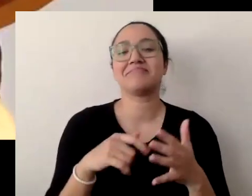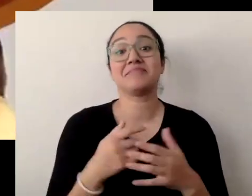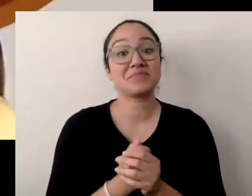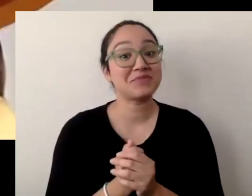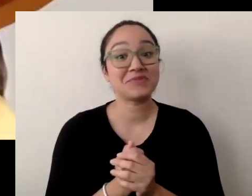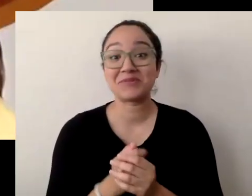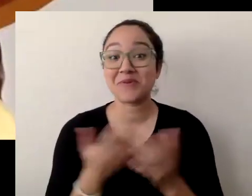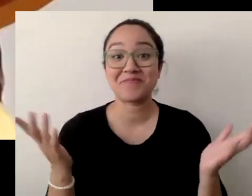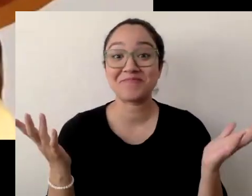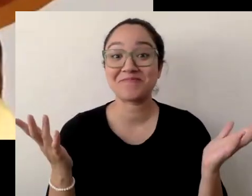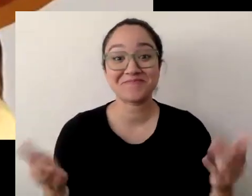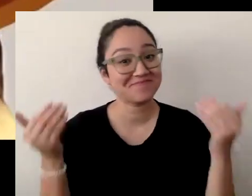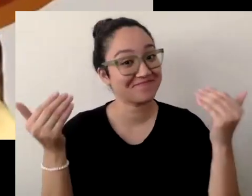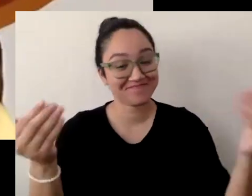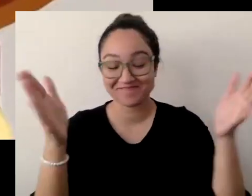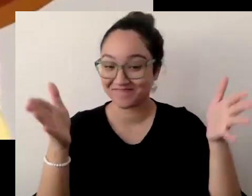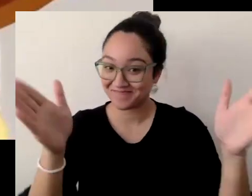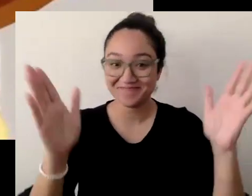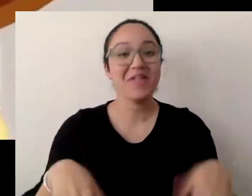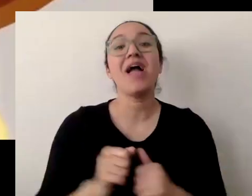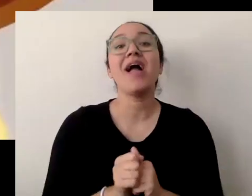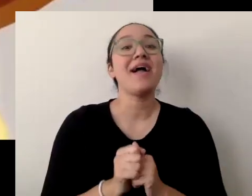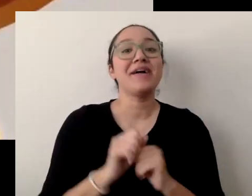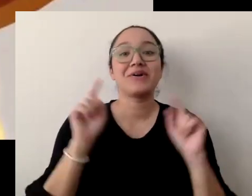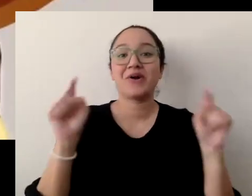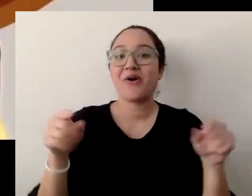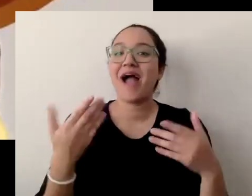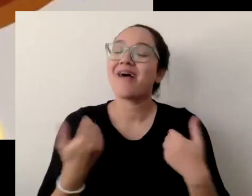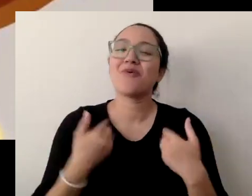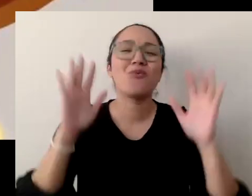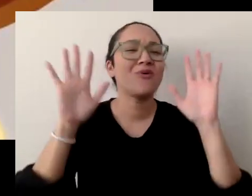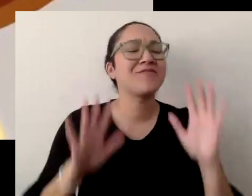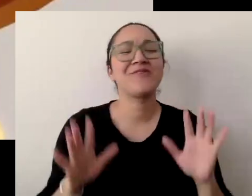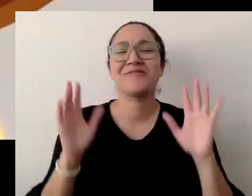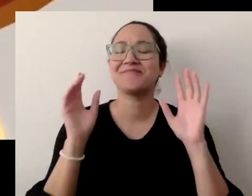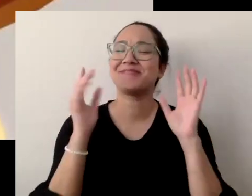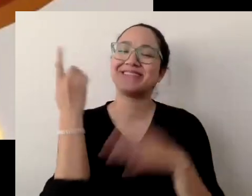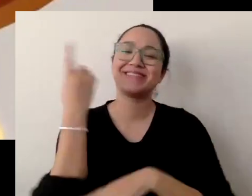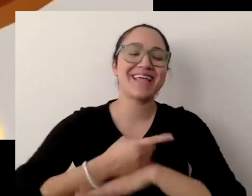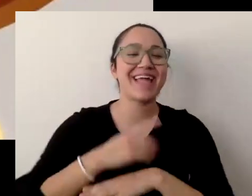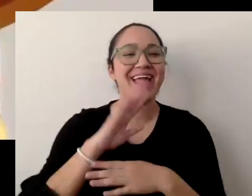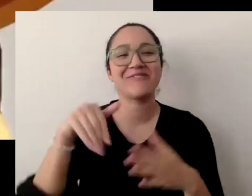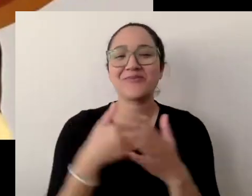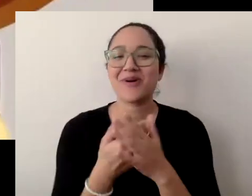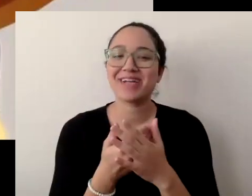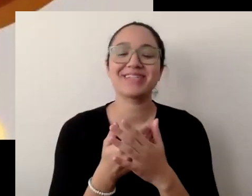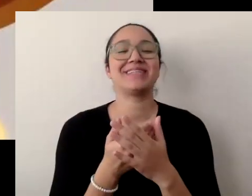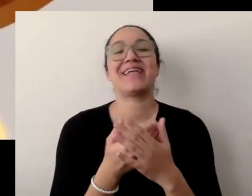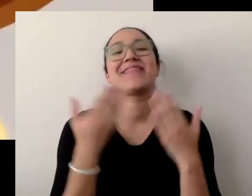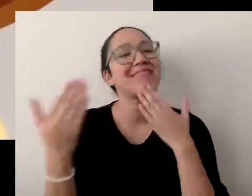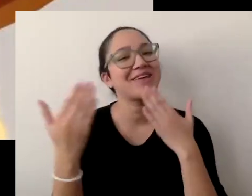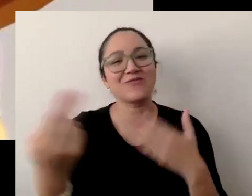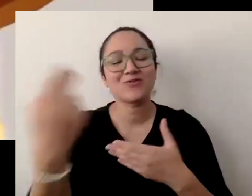we're just going to let you go. Have a wonderful, fantastic day, everybody. Thank you for joining